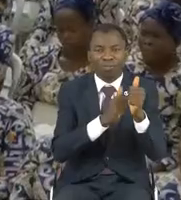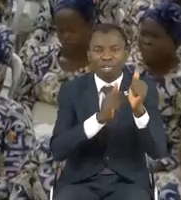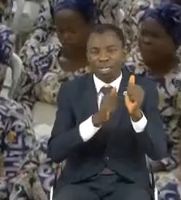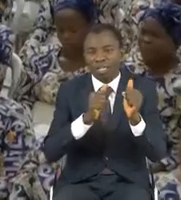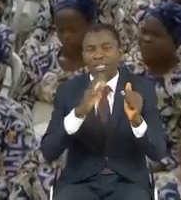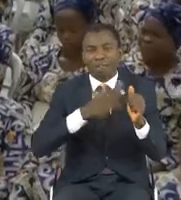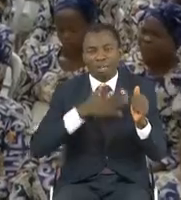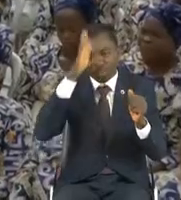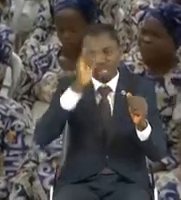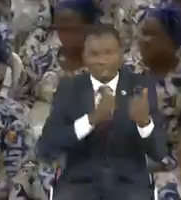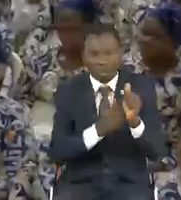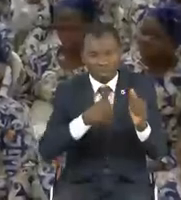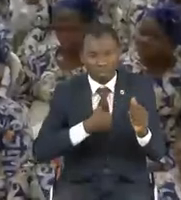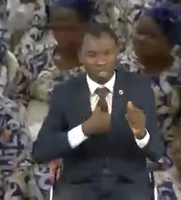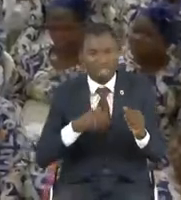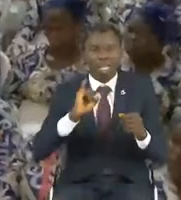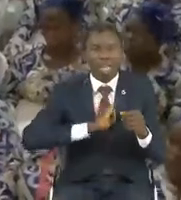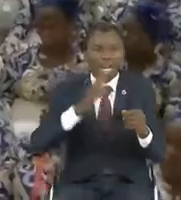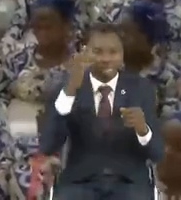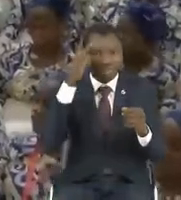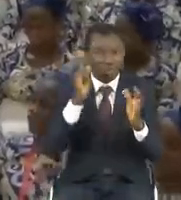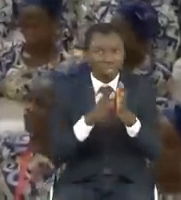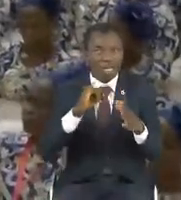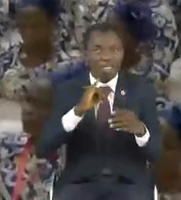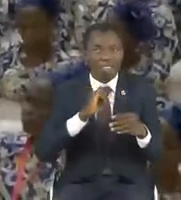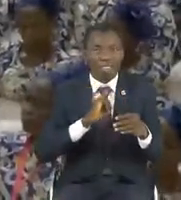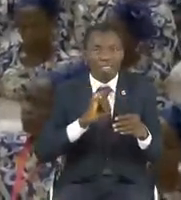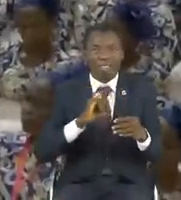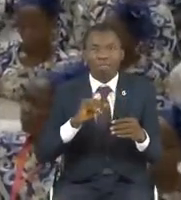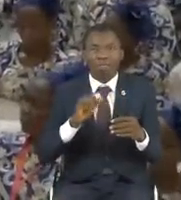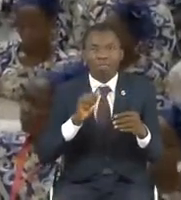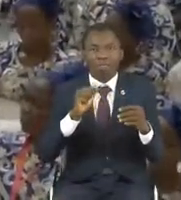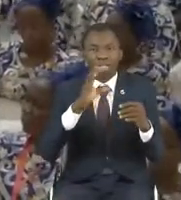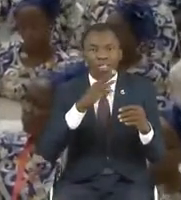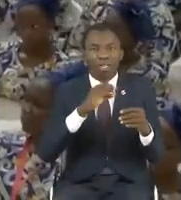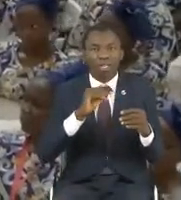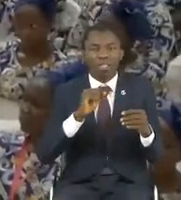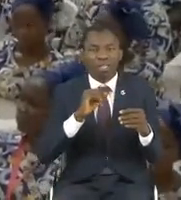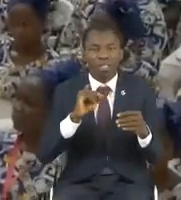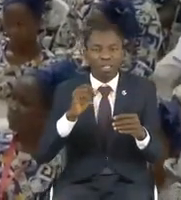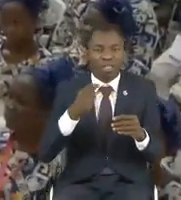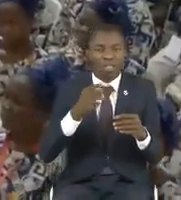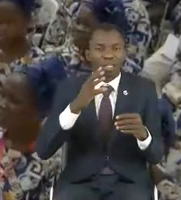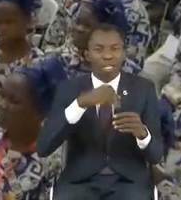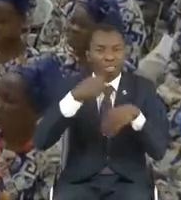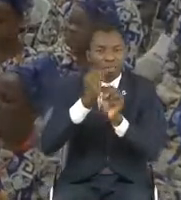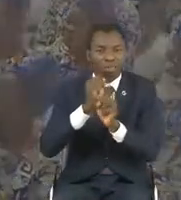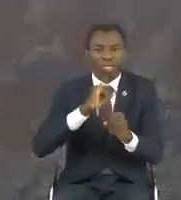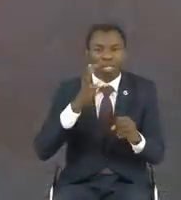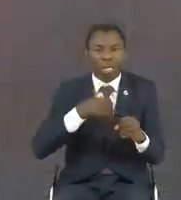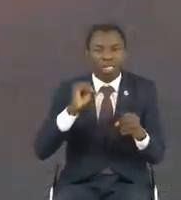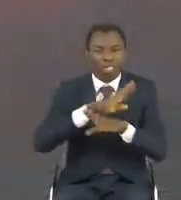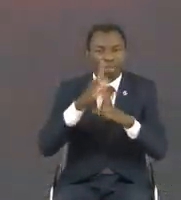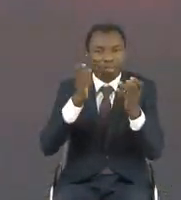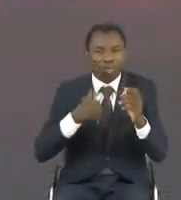him. I thought I heard you say your father used to beat you. Yes, he beat me in love. He didn't want me to go